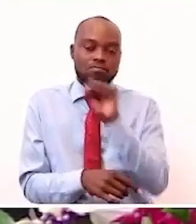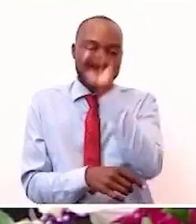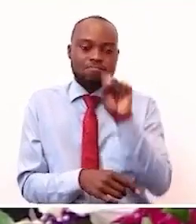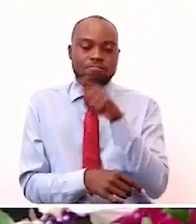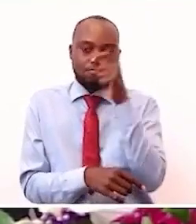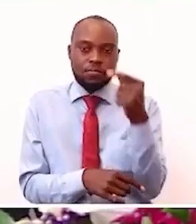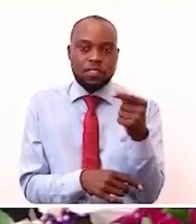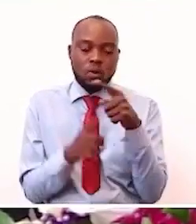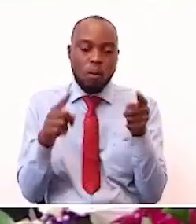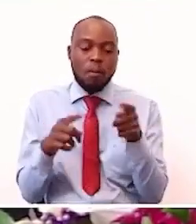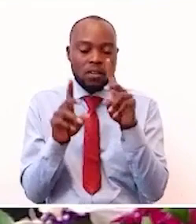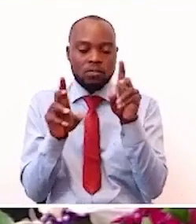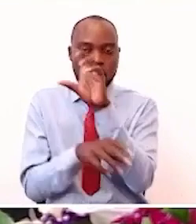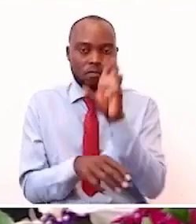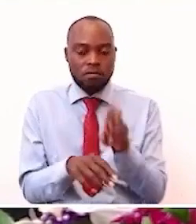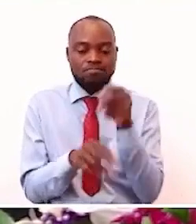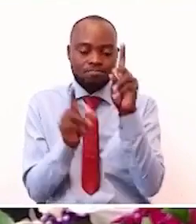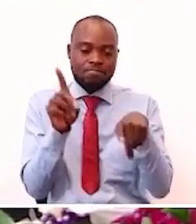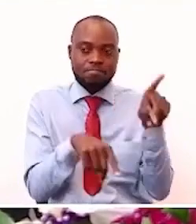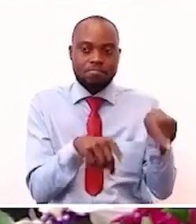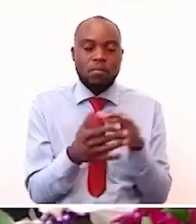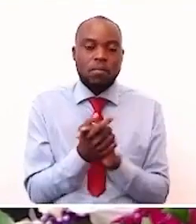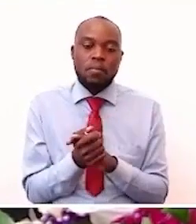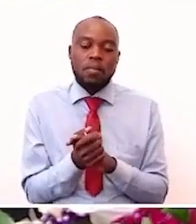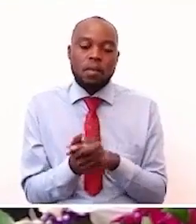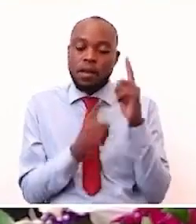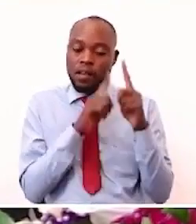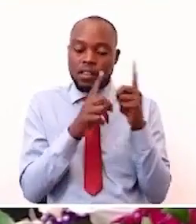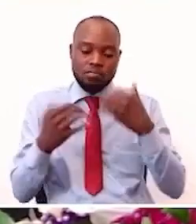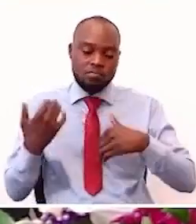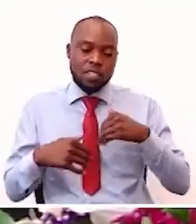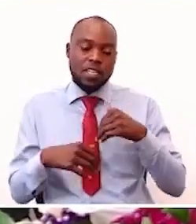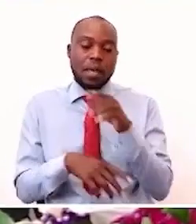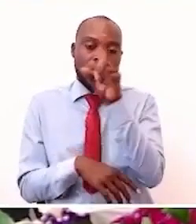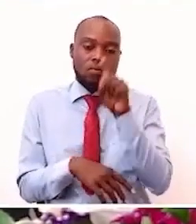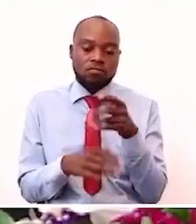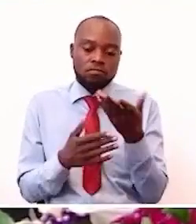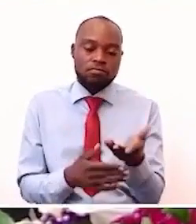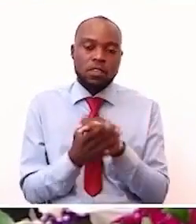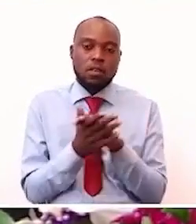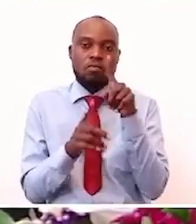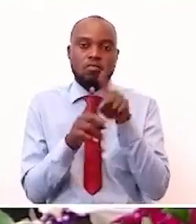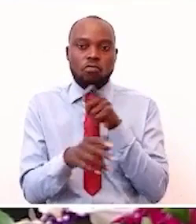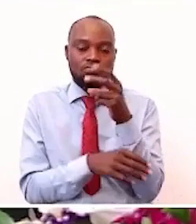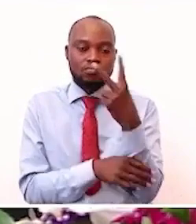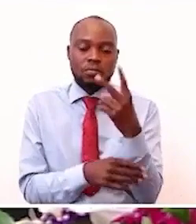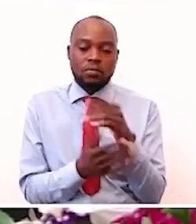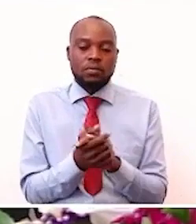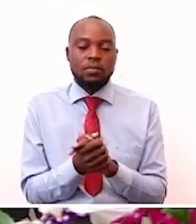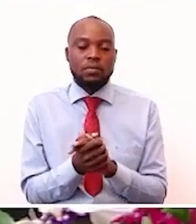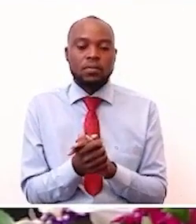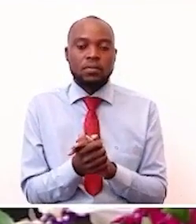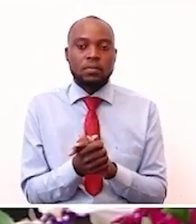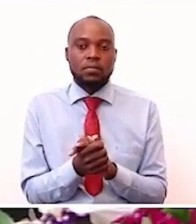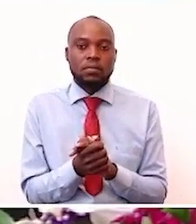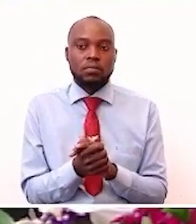peoples in this context. So I think the challenge to us from AFCOD 2, bearing